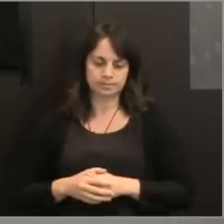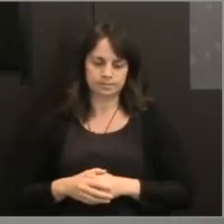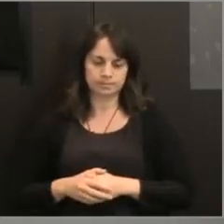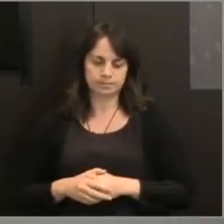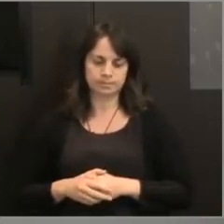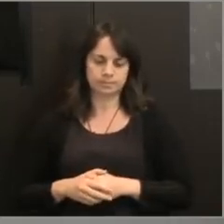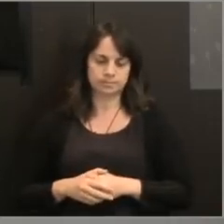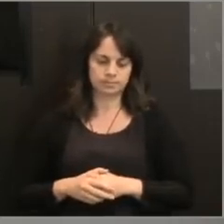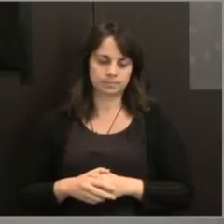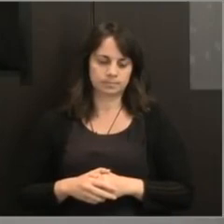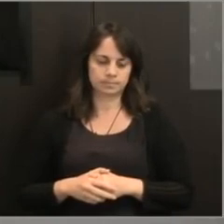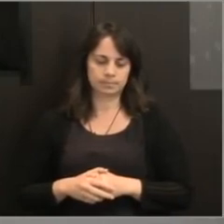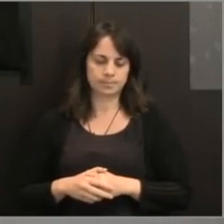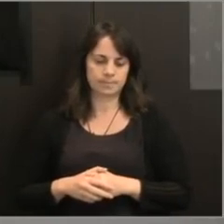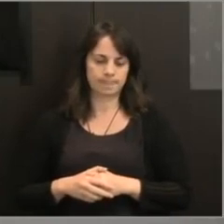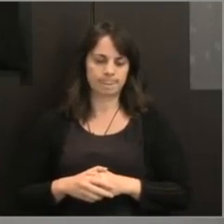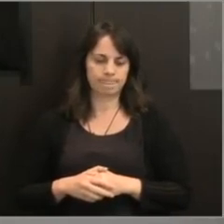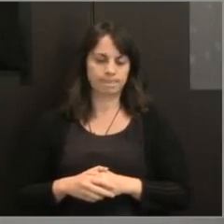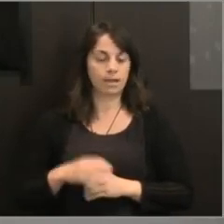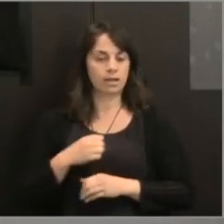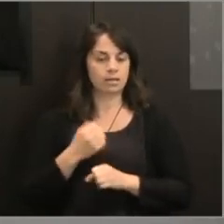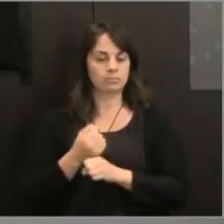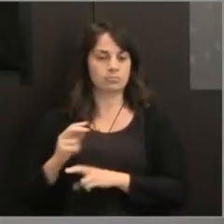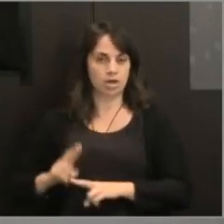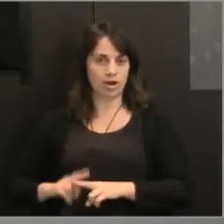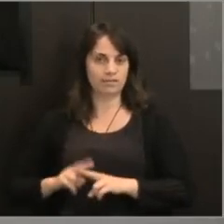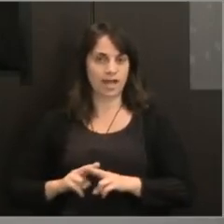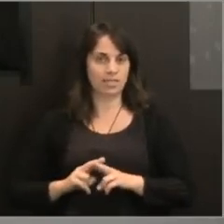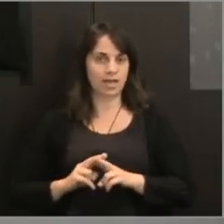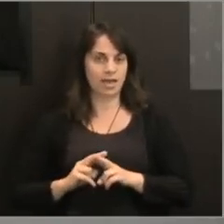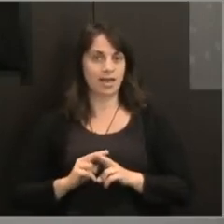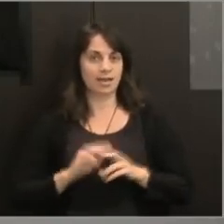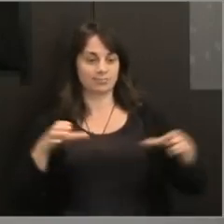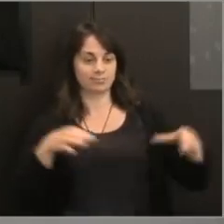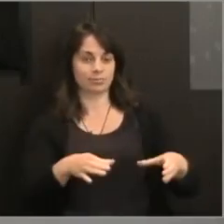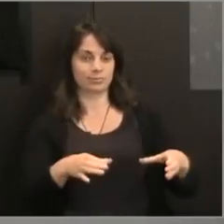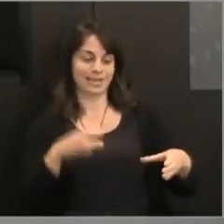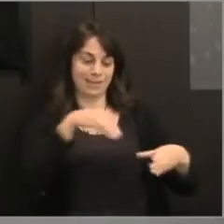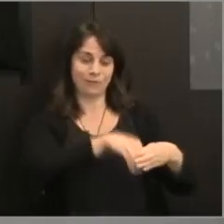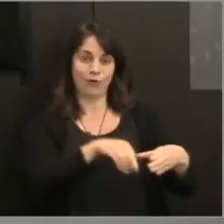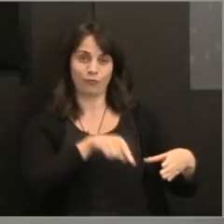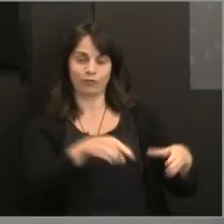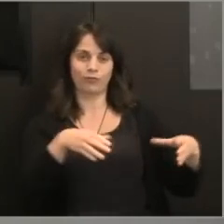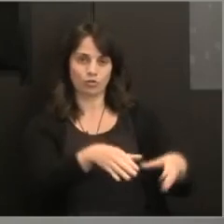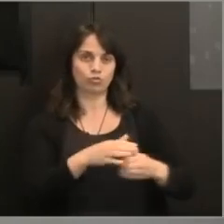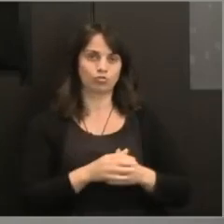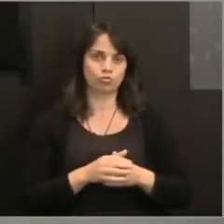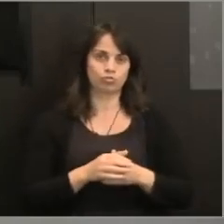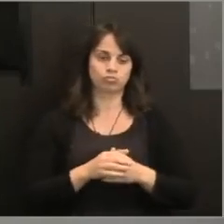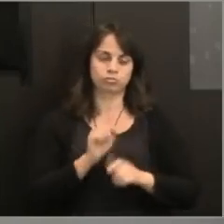And because my grandfather had been one of the rangatira who travelled to Geneva